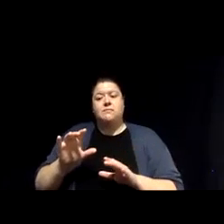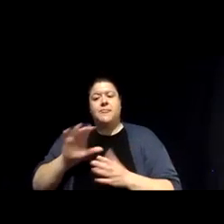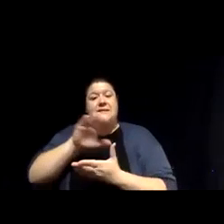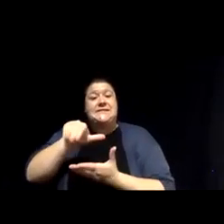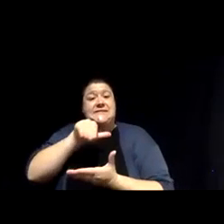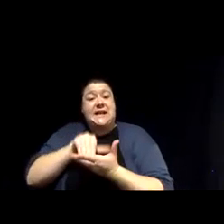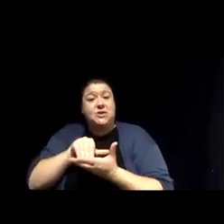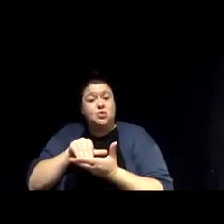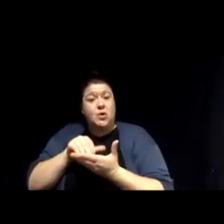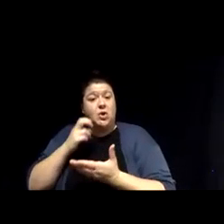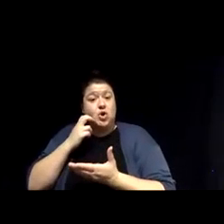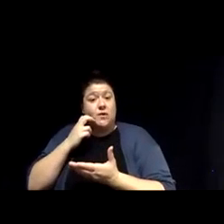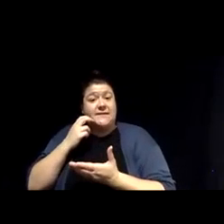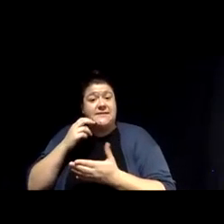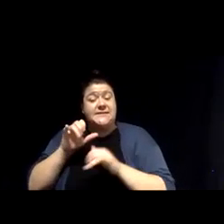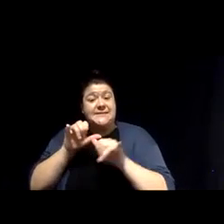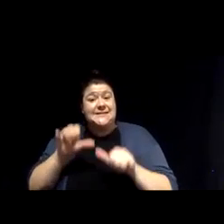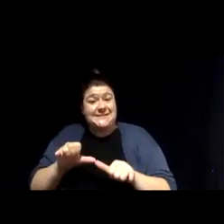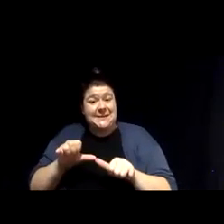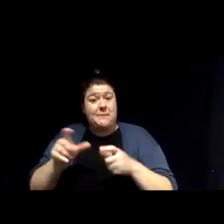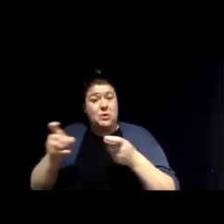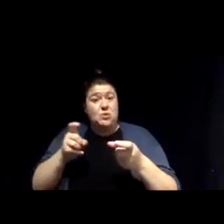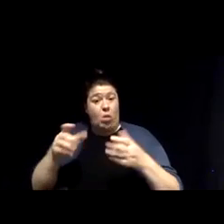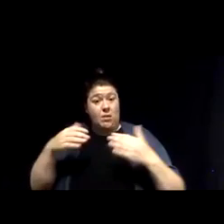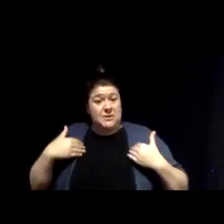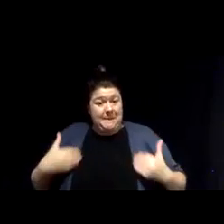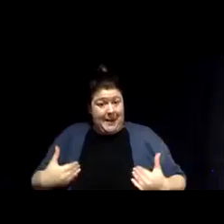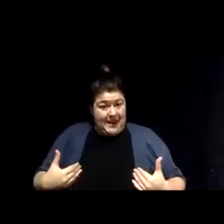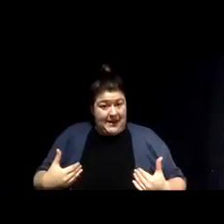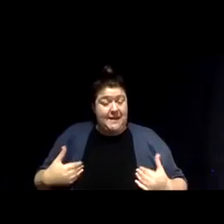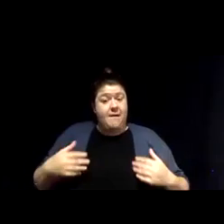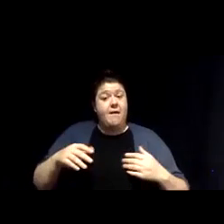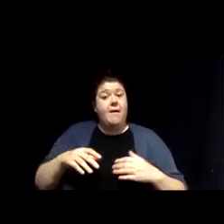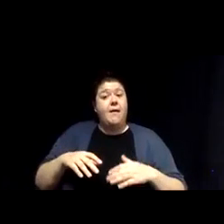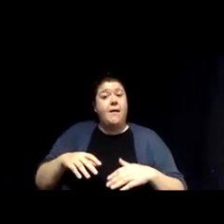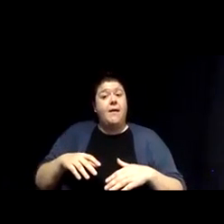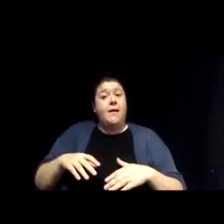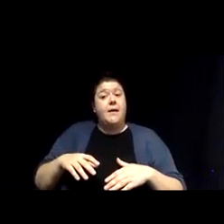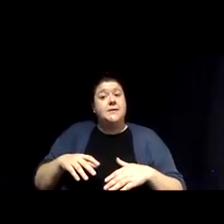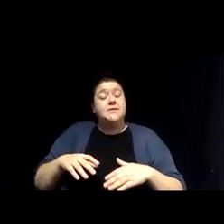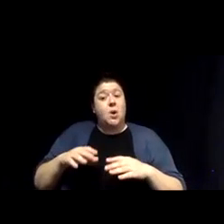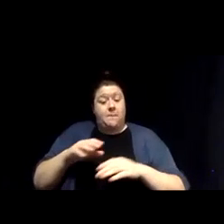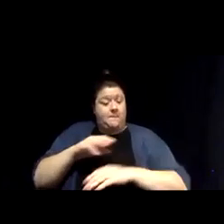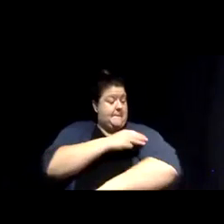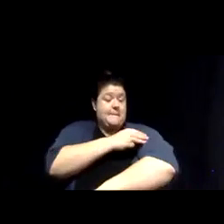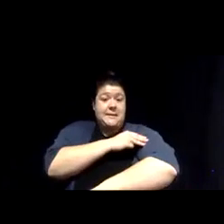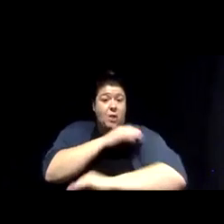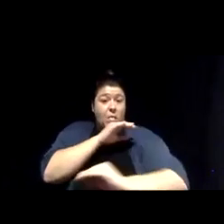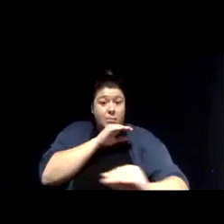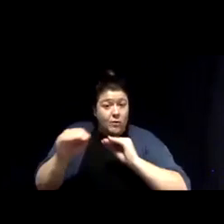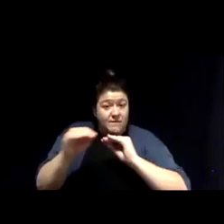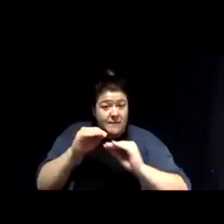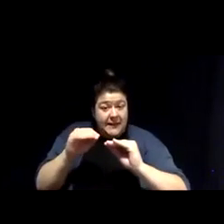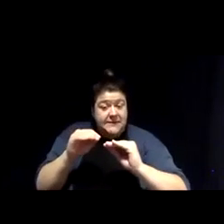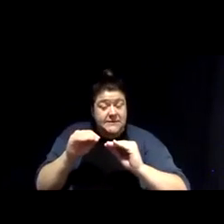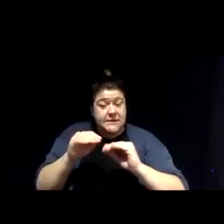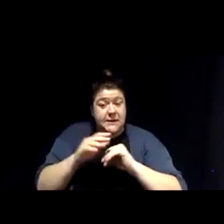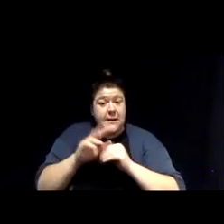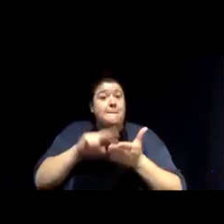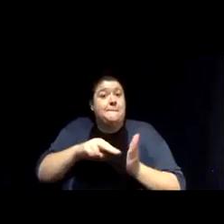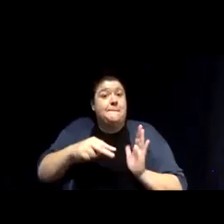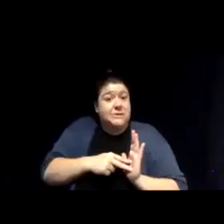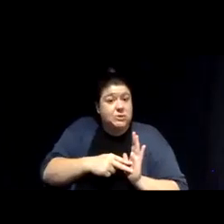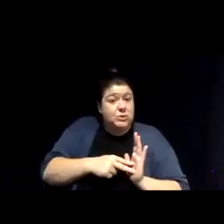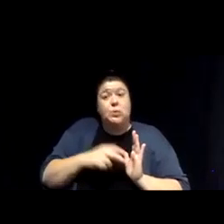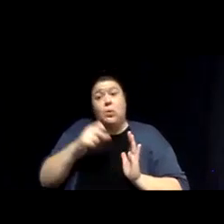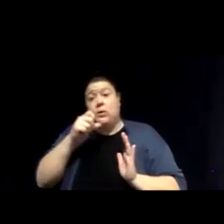your body either in voluntary or involuntary muscles like your heartbeat, etc. It